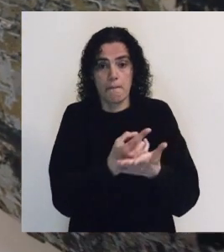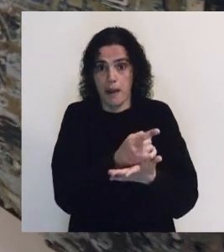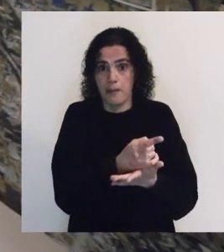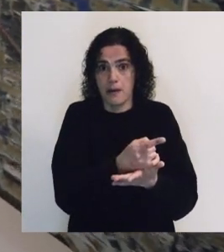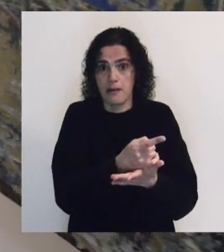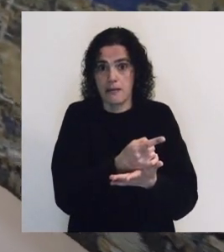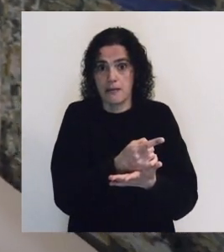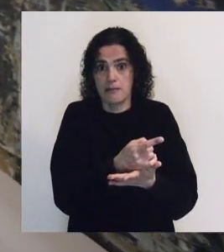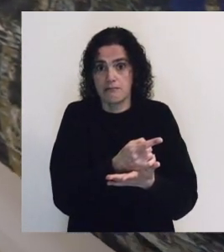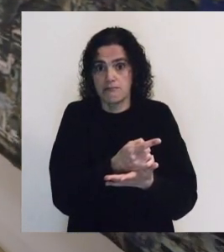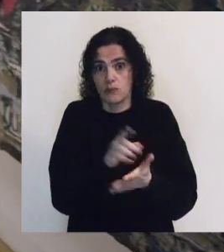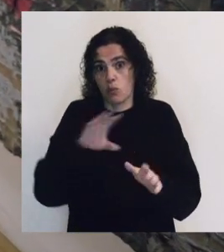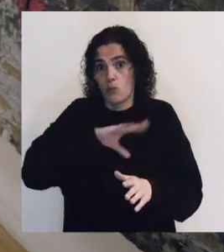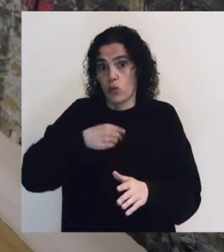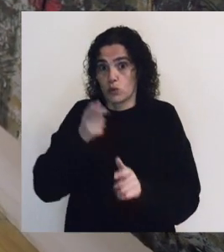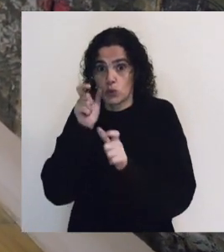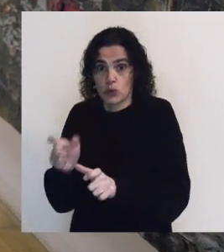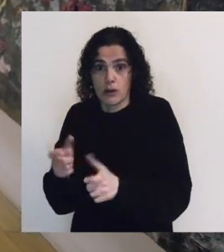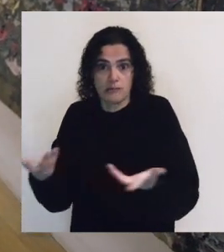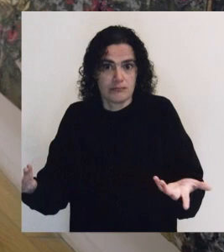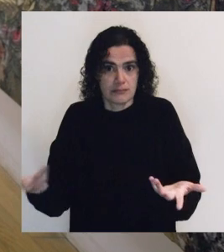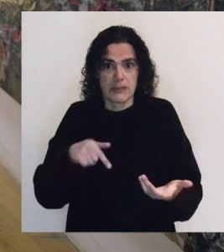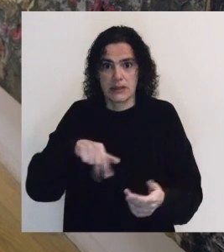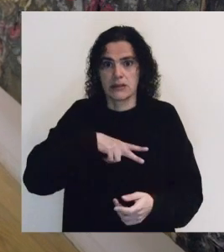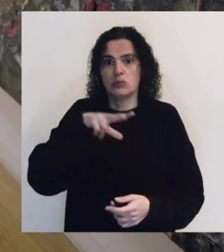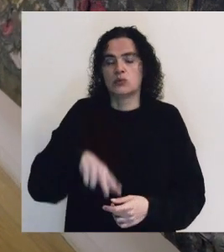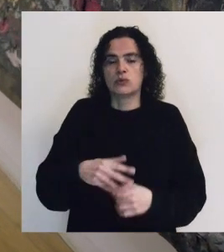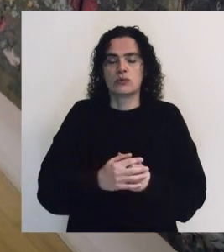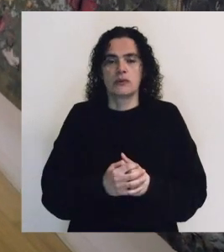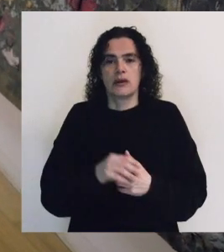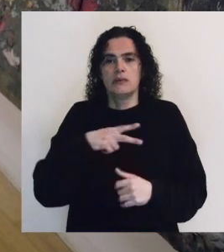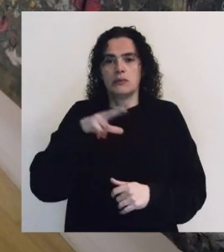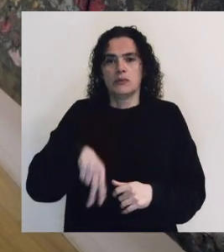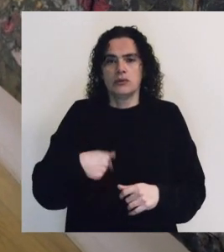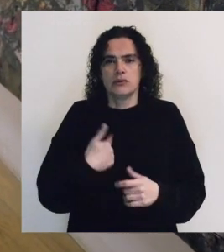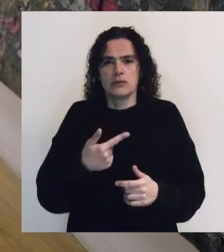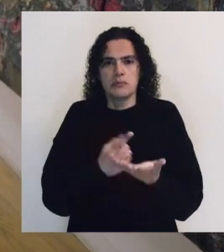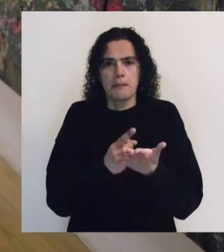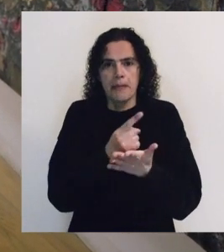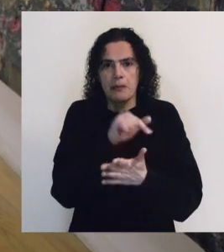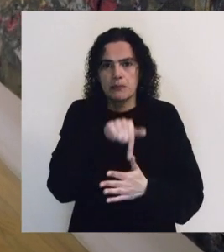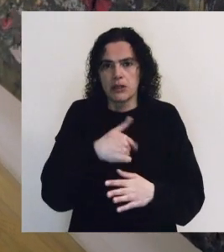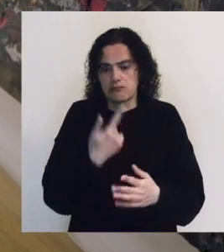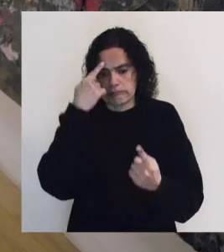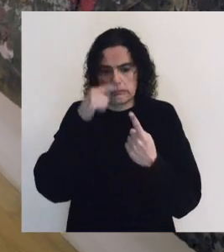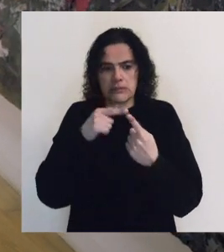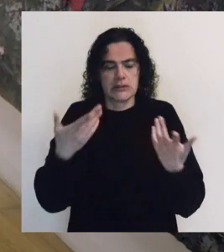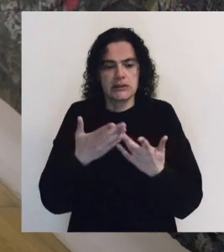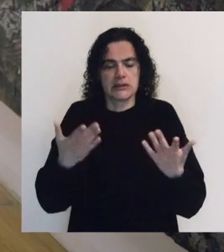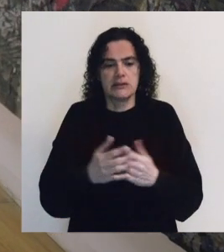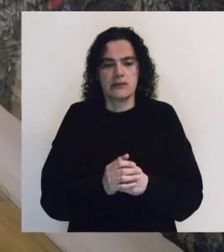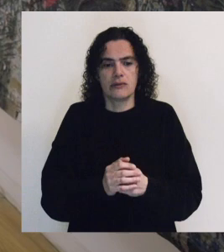map controls the world. Actually, we're in Portugal. Portuguese draw maps in order to